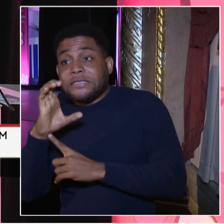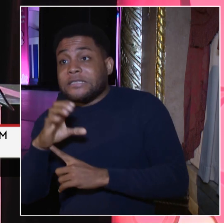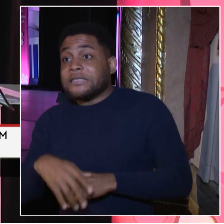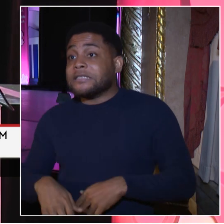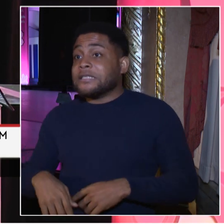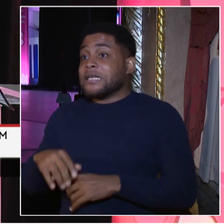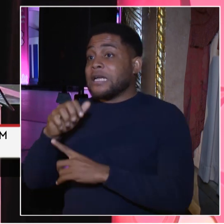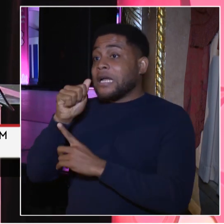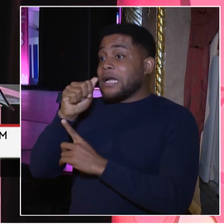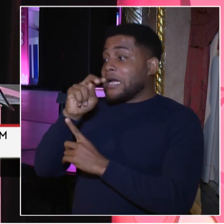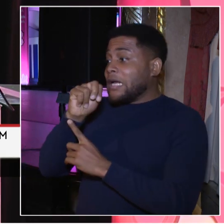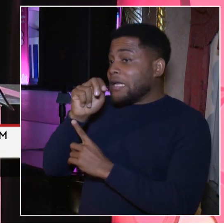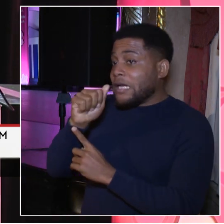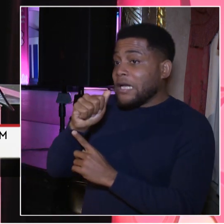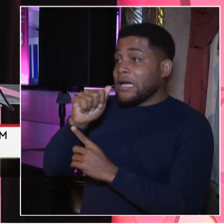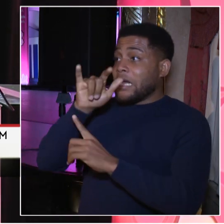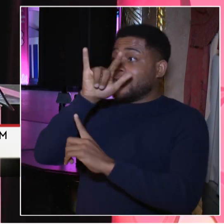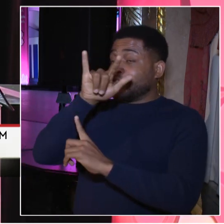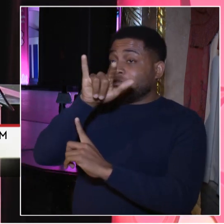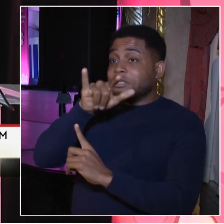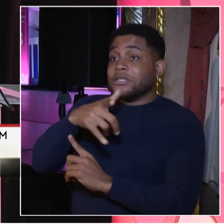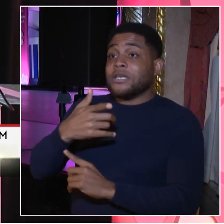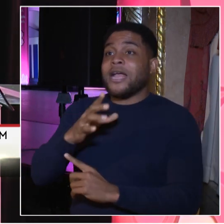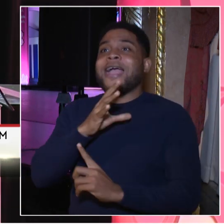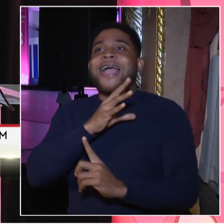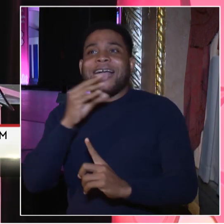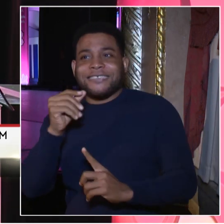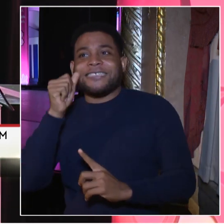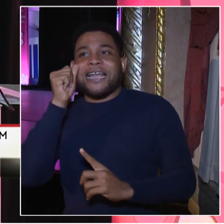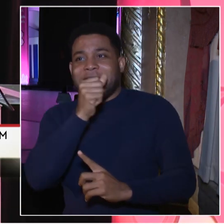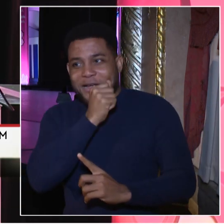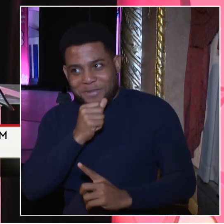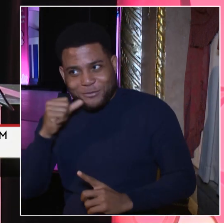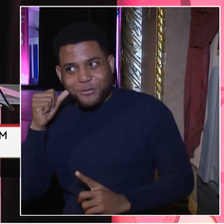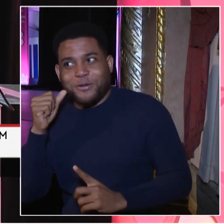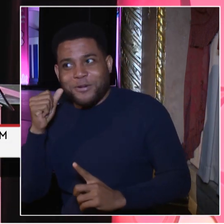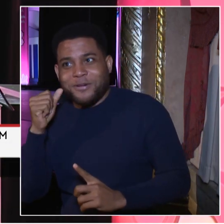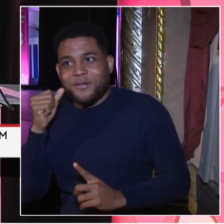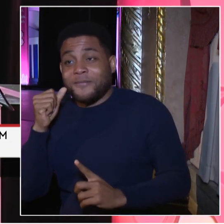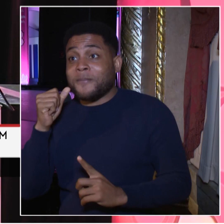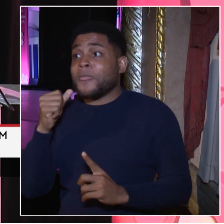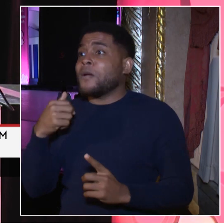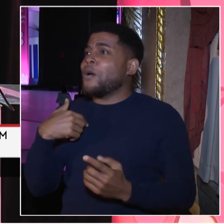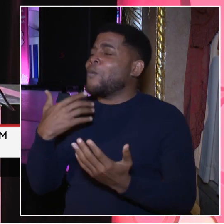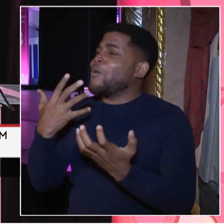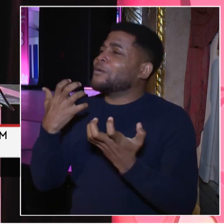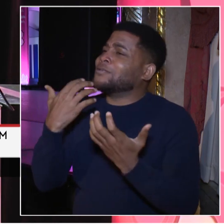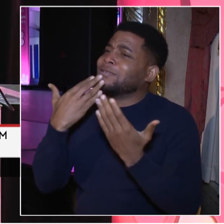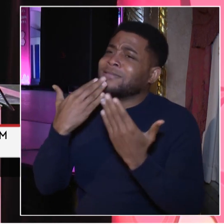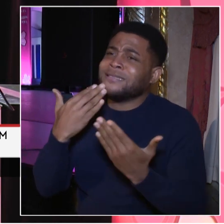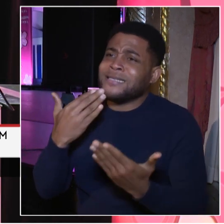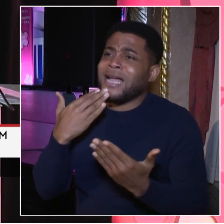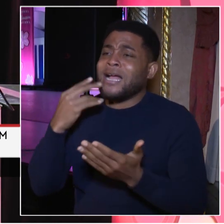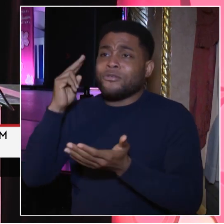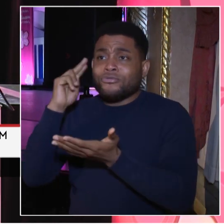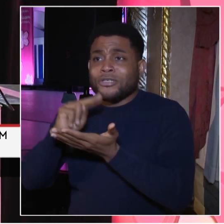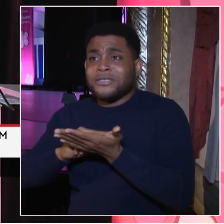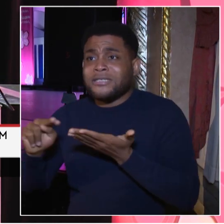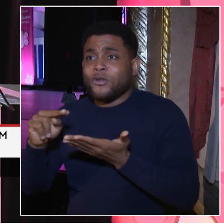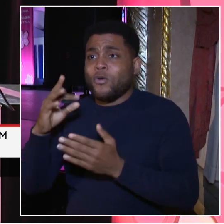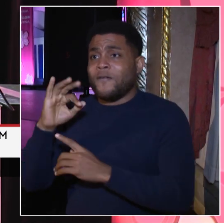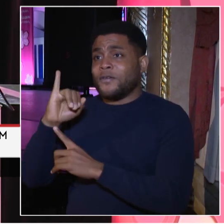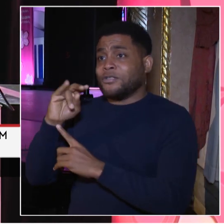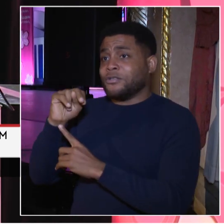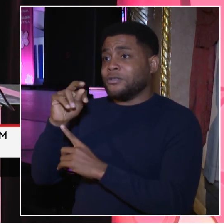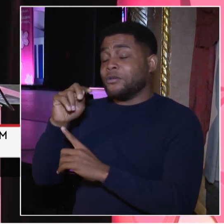to acknowledge the Secretary of the Interior, Deb Haaland, and the National Park Service, as